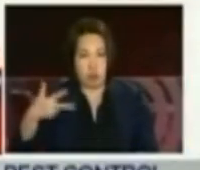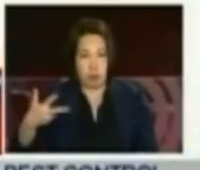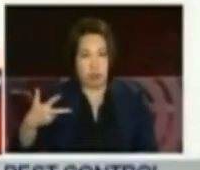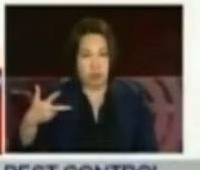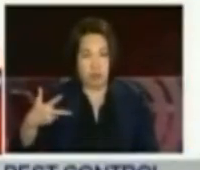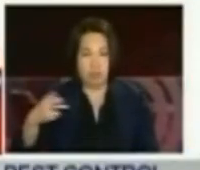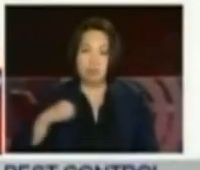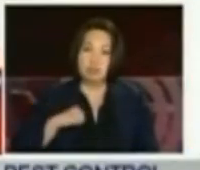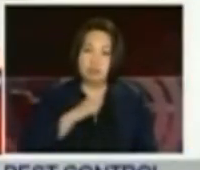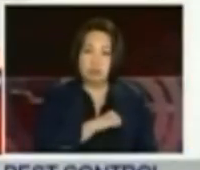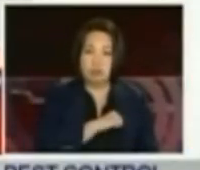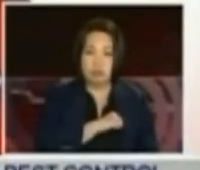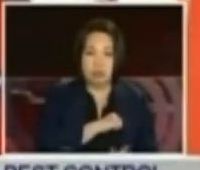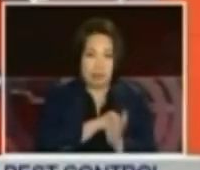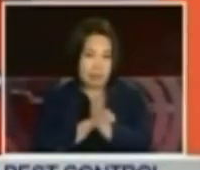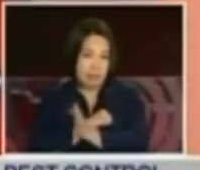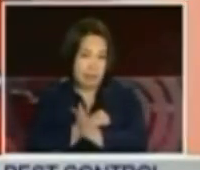3 senators